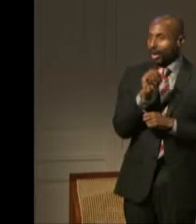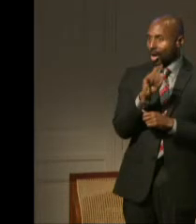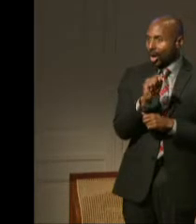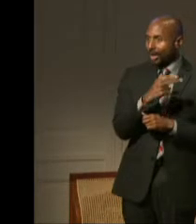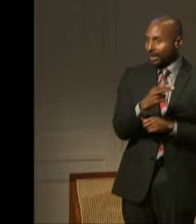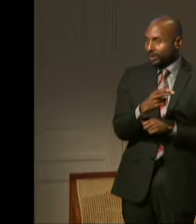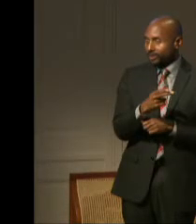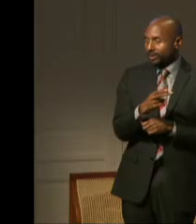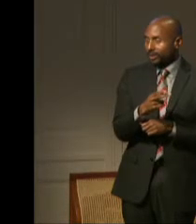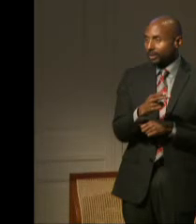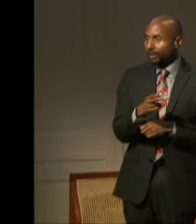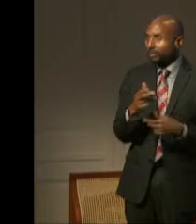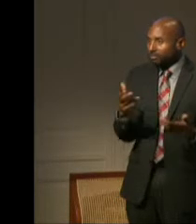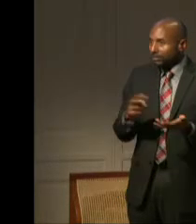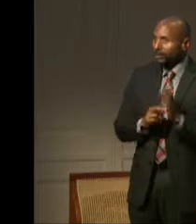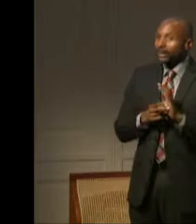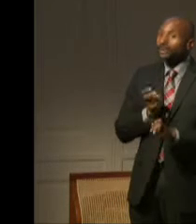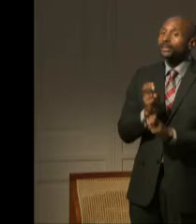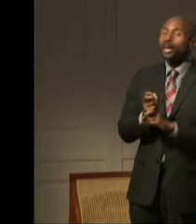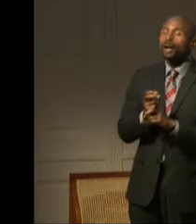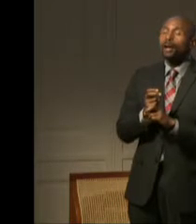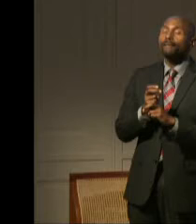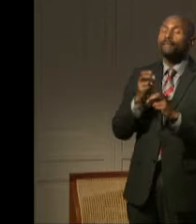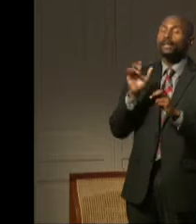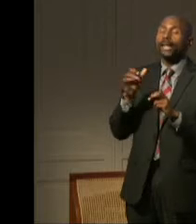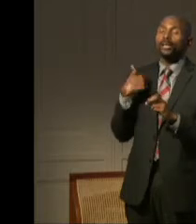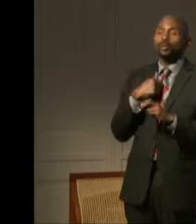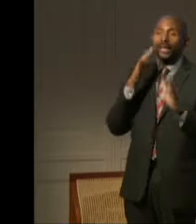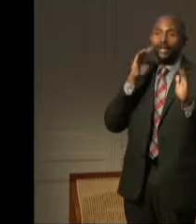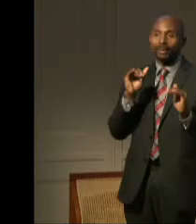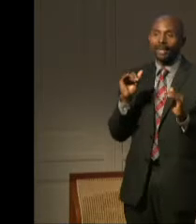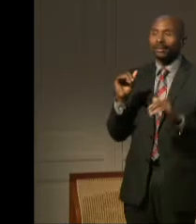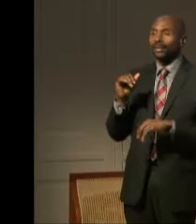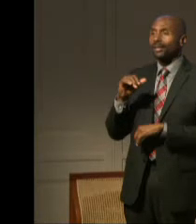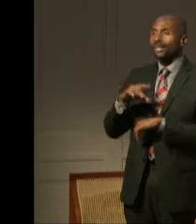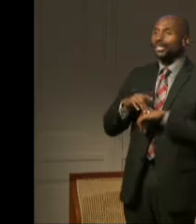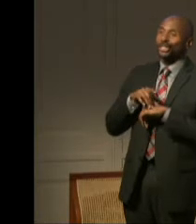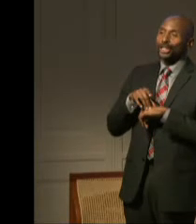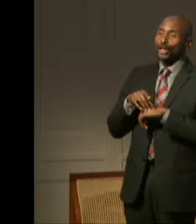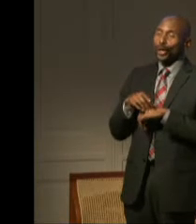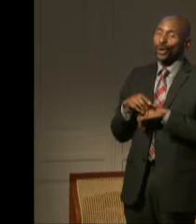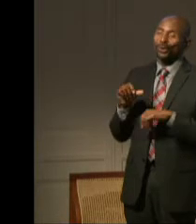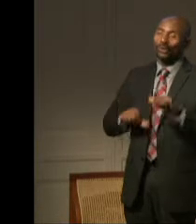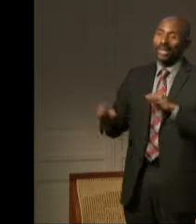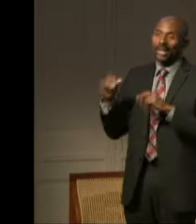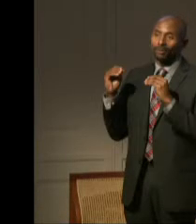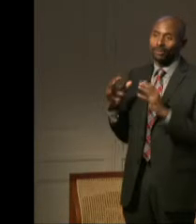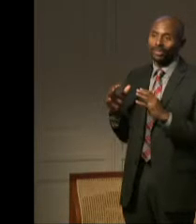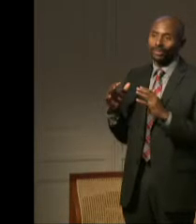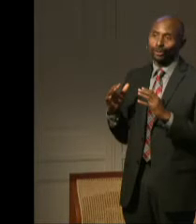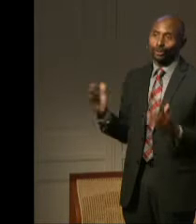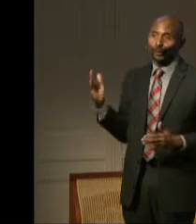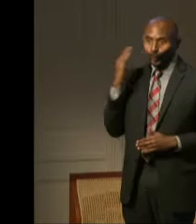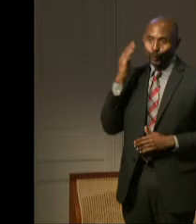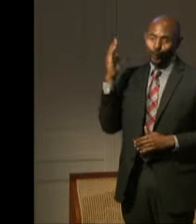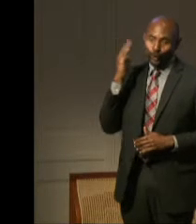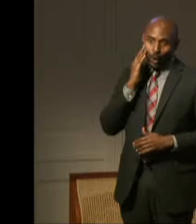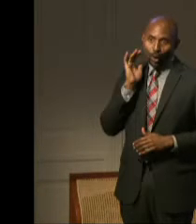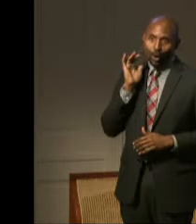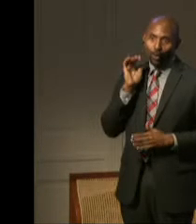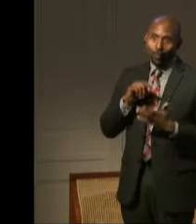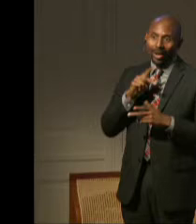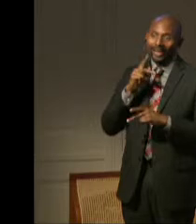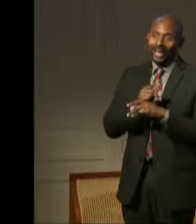it's hard to expect a geosciences professor to be able to know the types